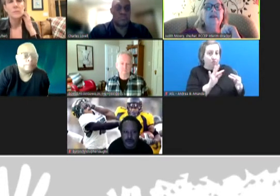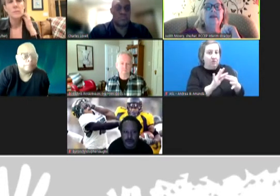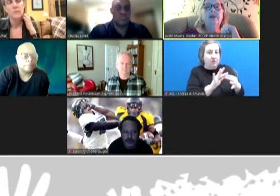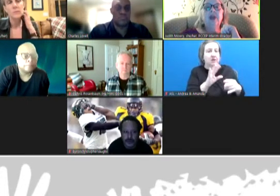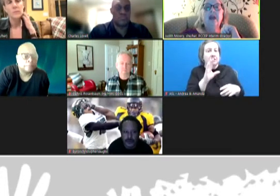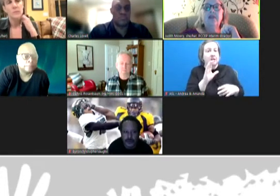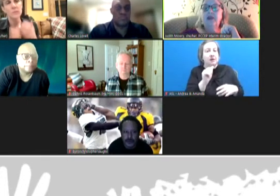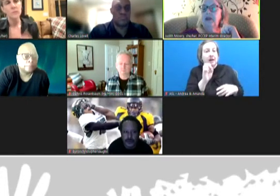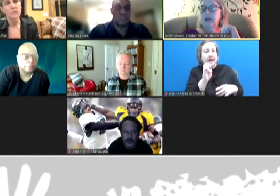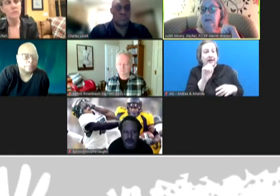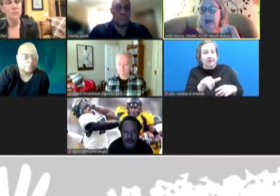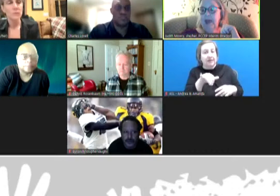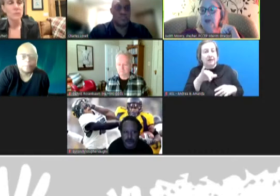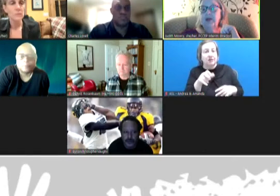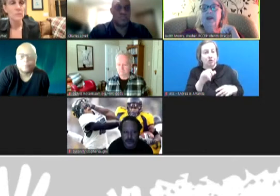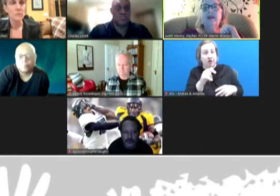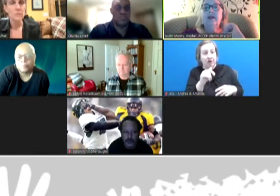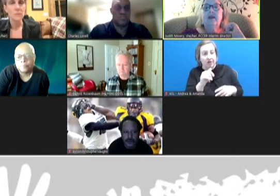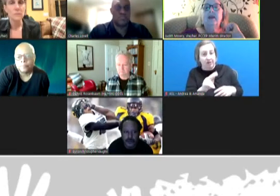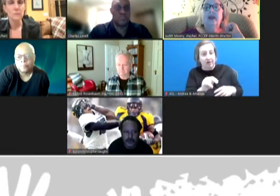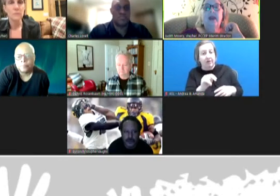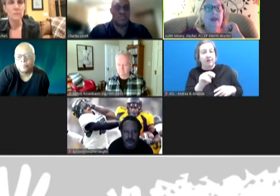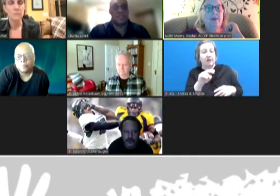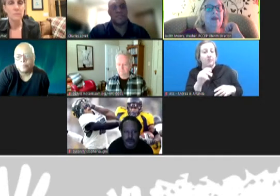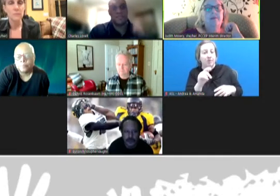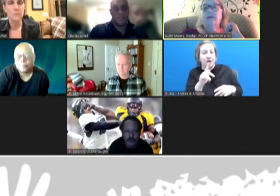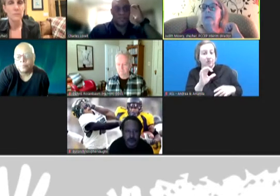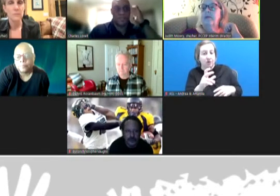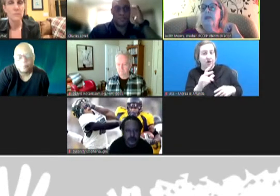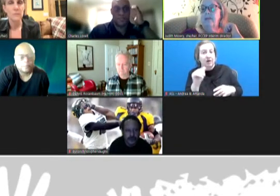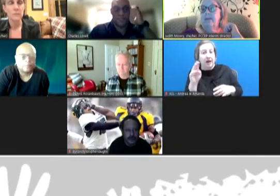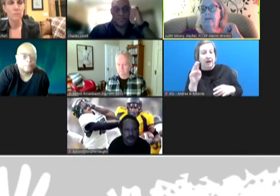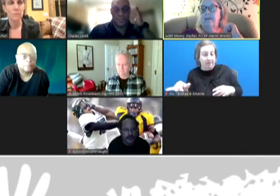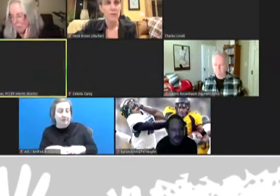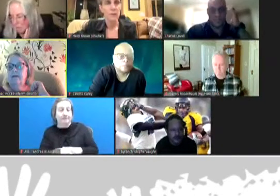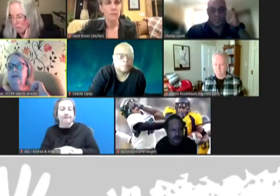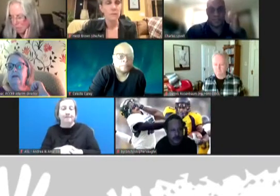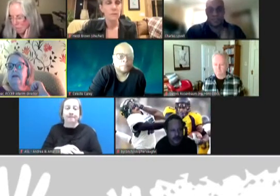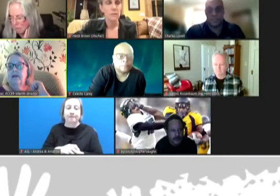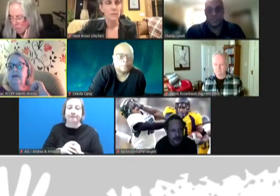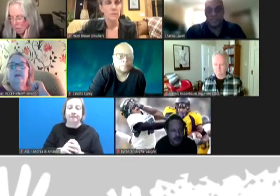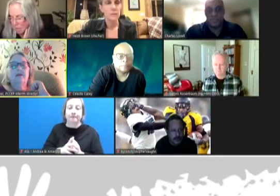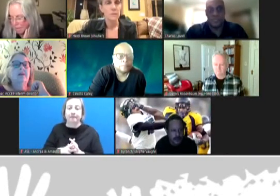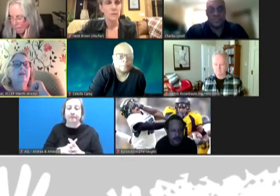Casey, Jonathan, Patrick, Amy.